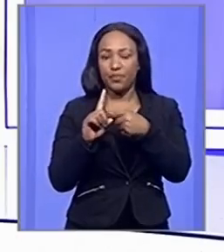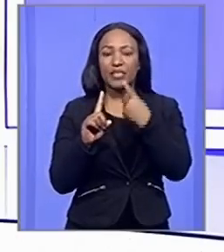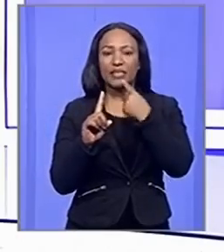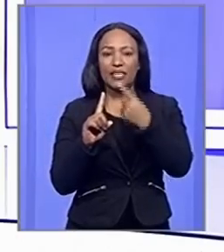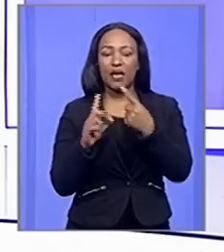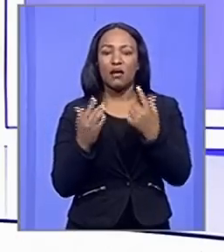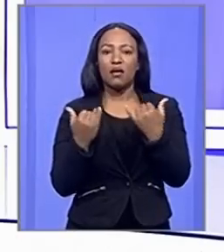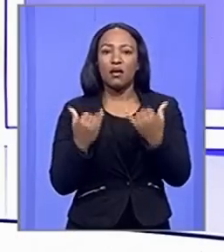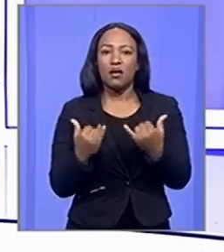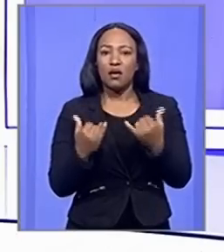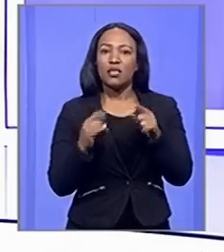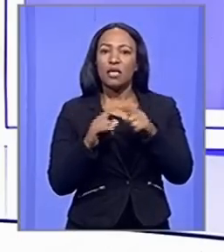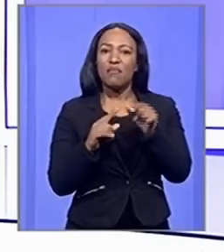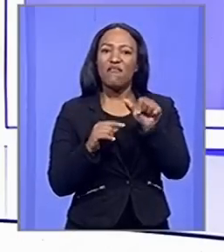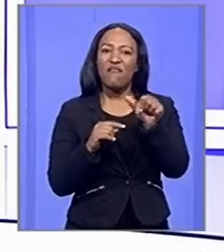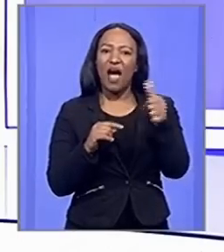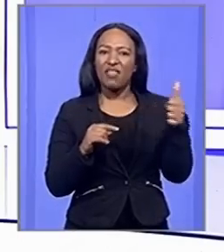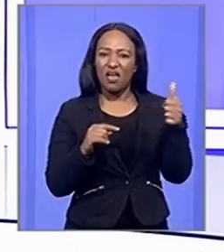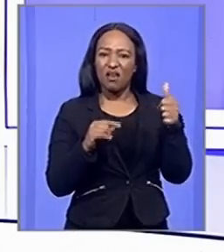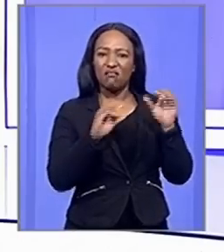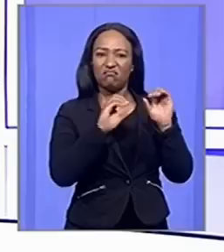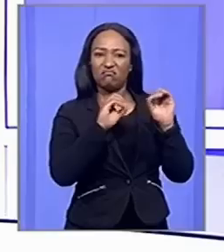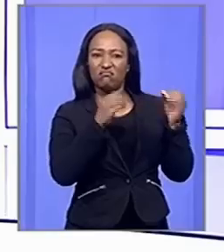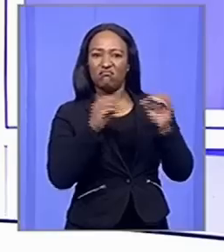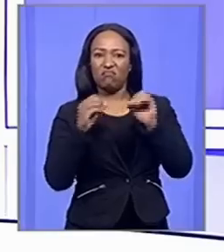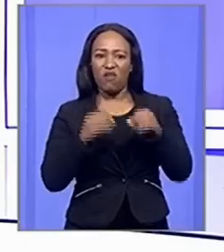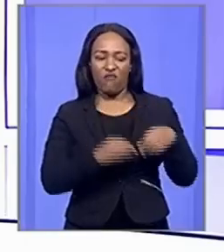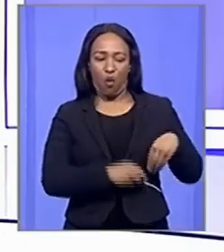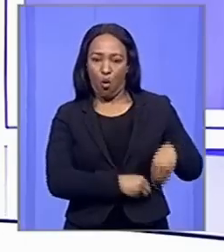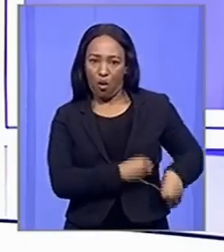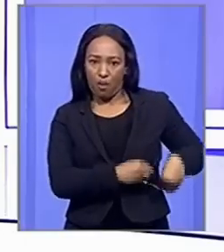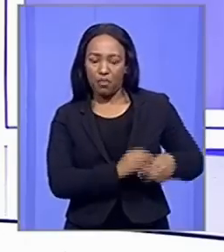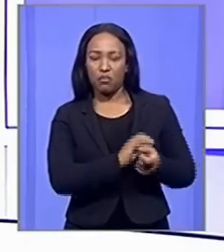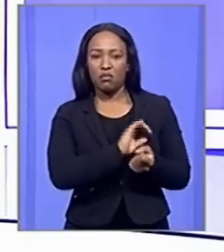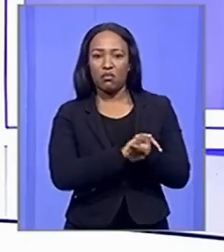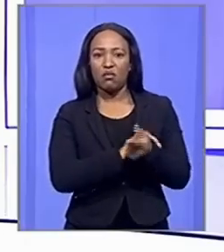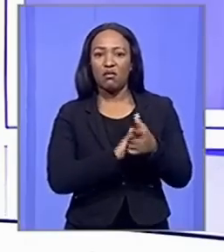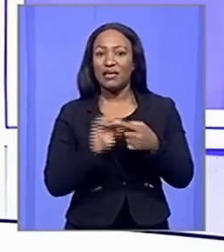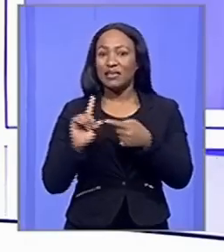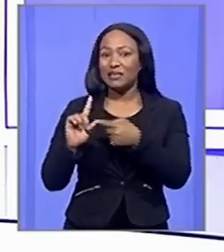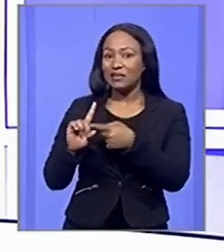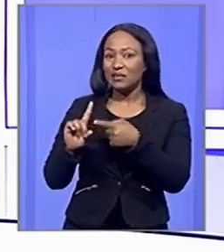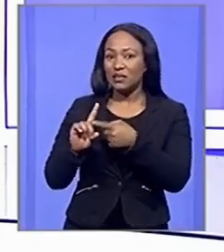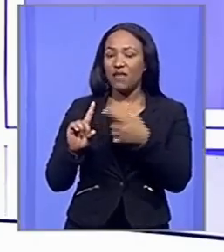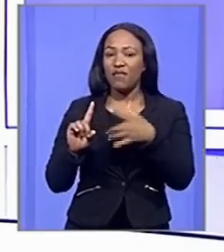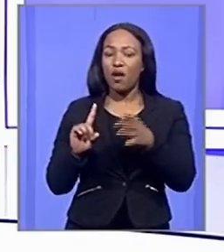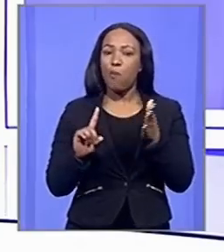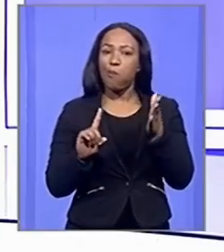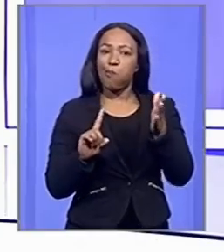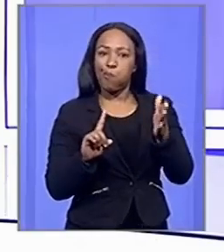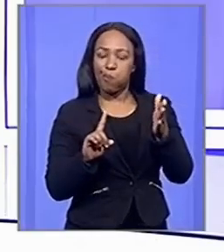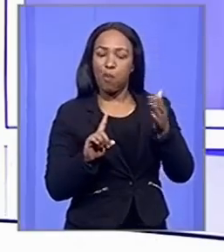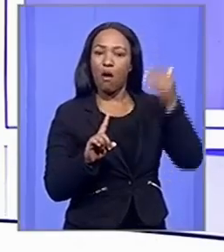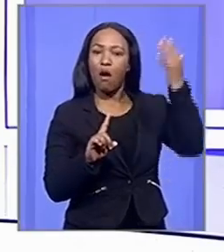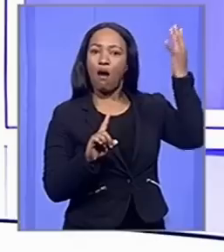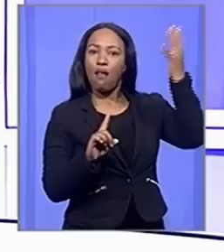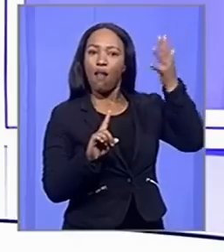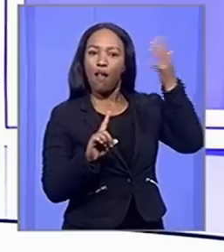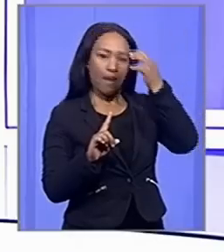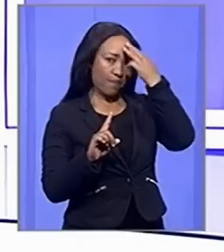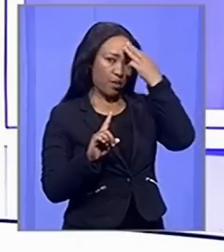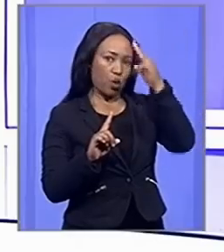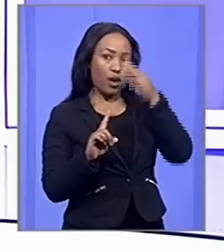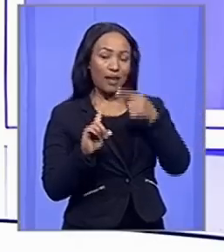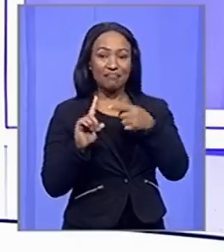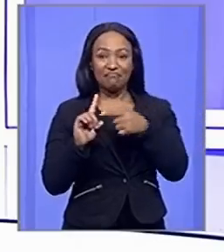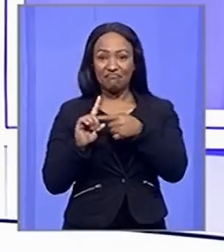megofe le dihlopha tša disenyi tša matheo go parara. O be a bolela seo kopanong le babegaditaba ka Pretoria mesong ya lehono. Mchunu o